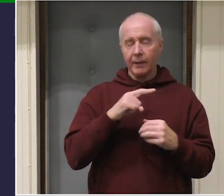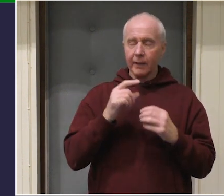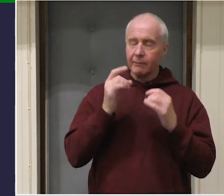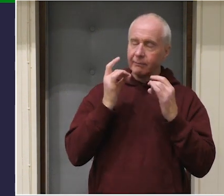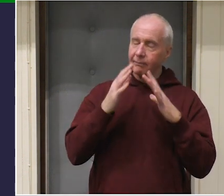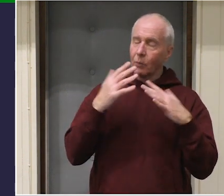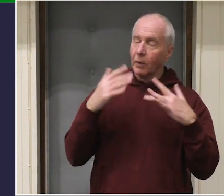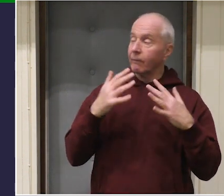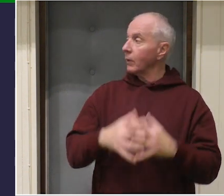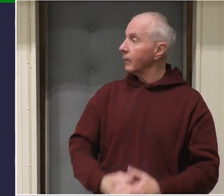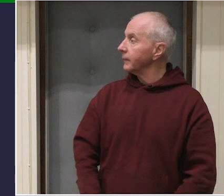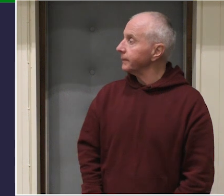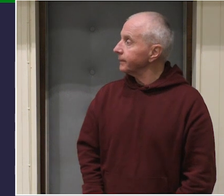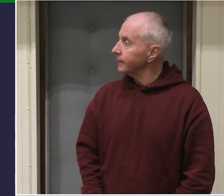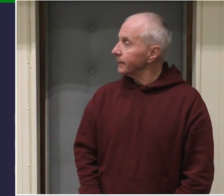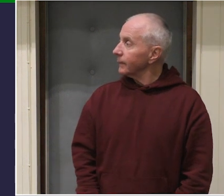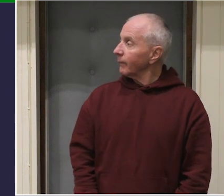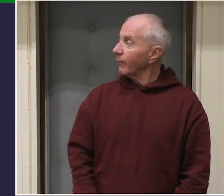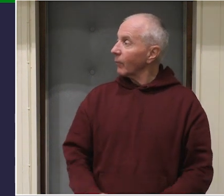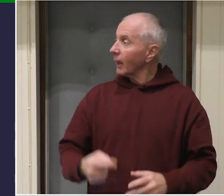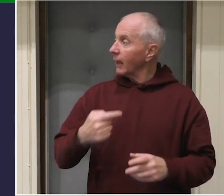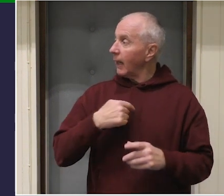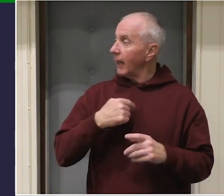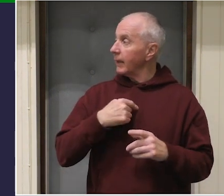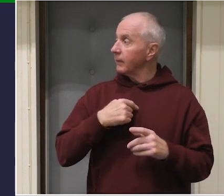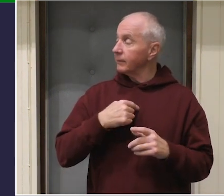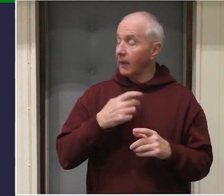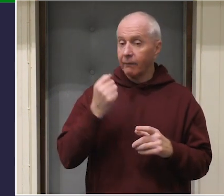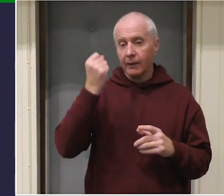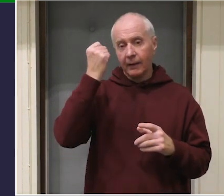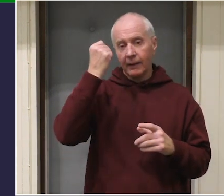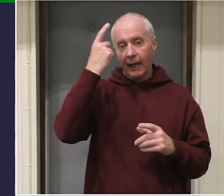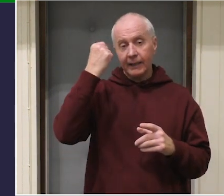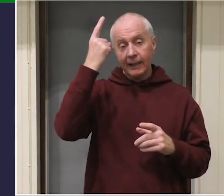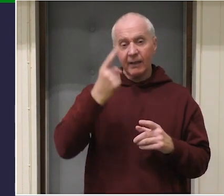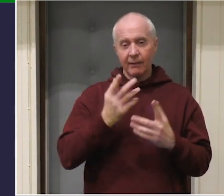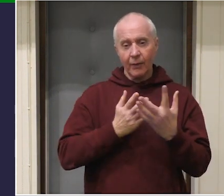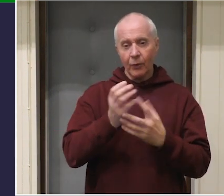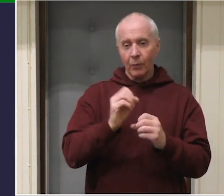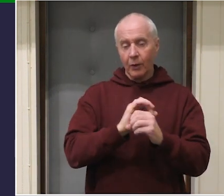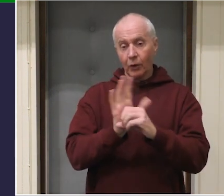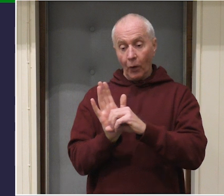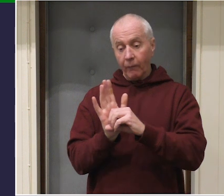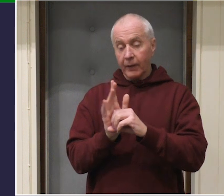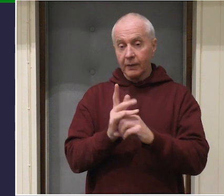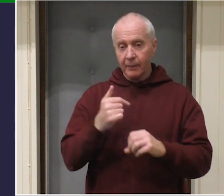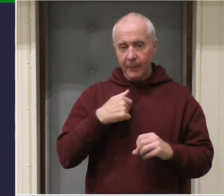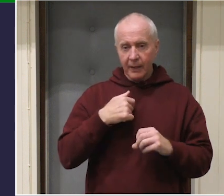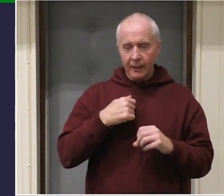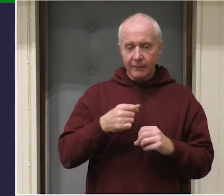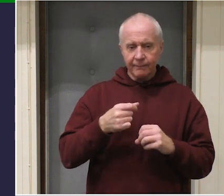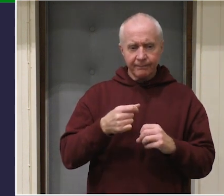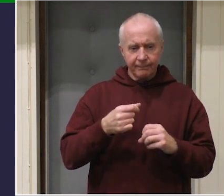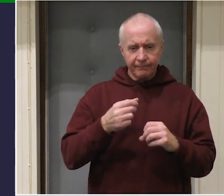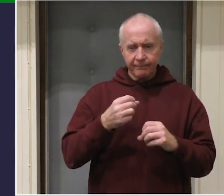So I had the idea, it kind of came to a head over COVID, to be honest. I spent a lot of the time in the study looking at what the space telescopes